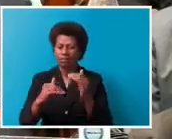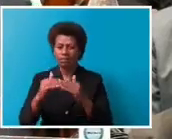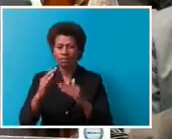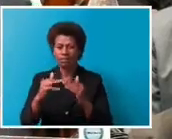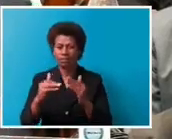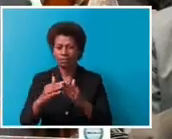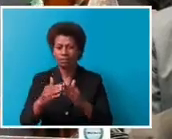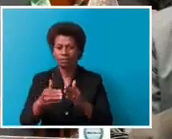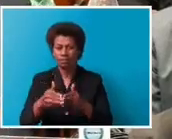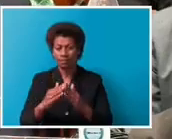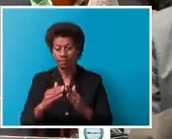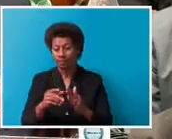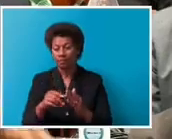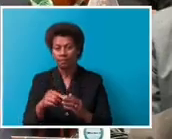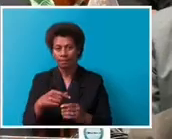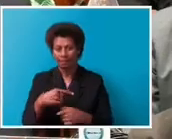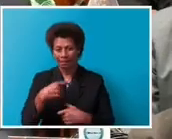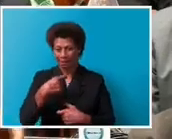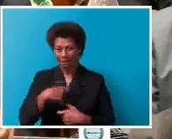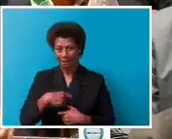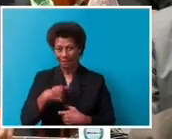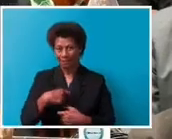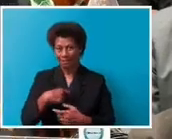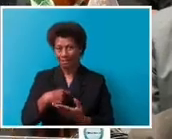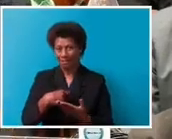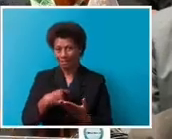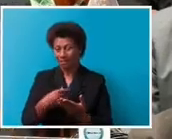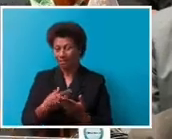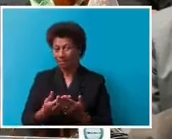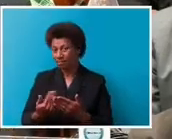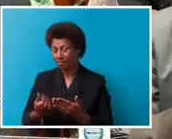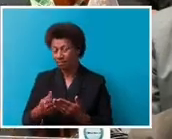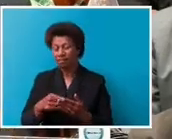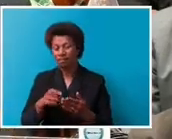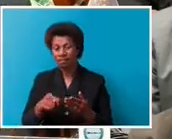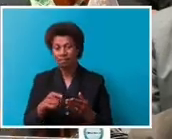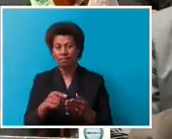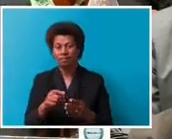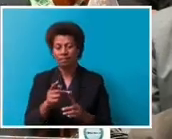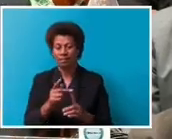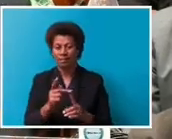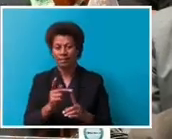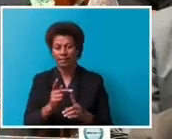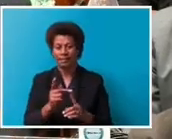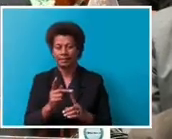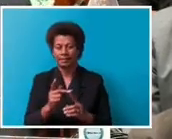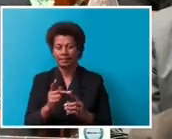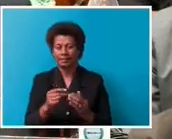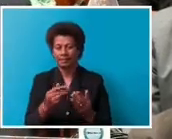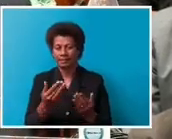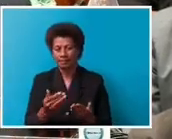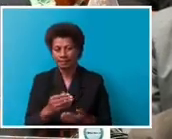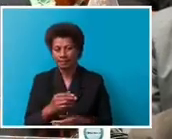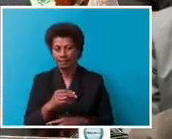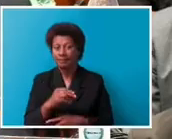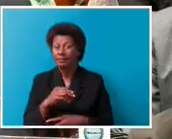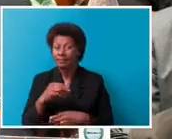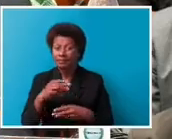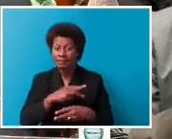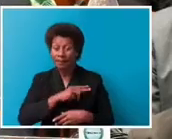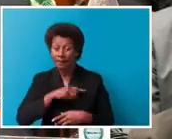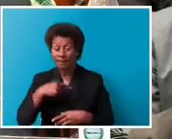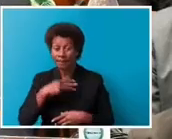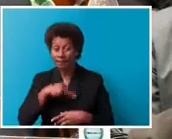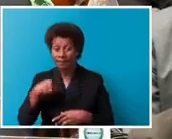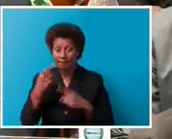national interest above personal and political advancement. Honorable Sitiveni Rambuka, Prime Minister of Fiji from